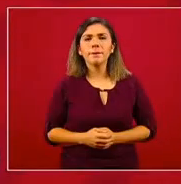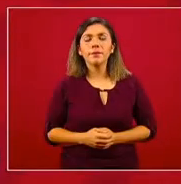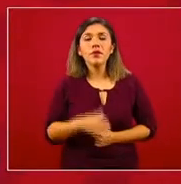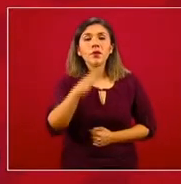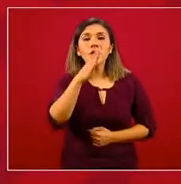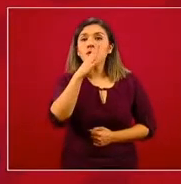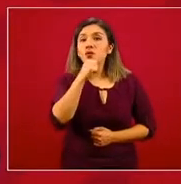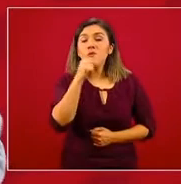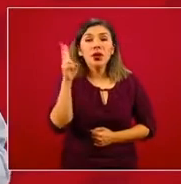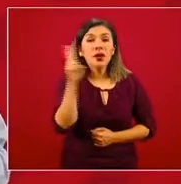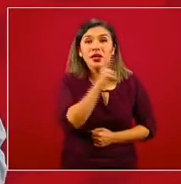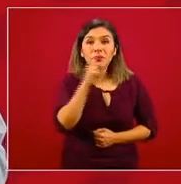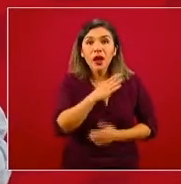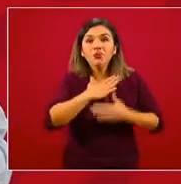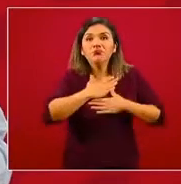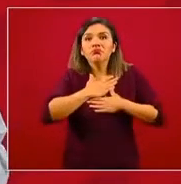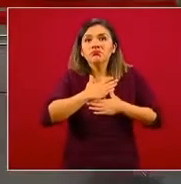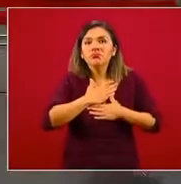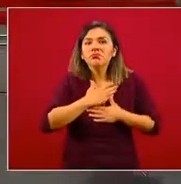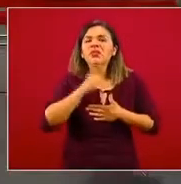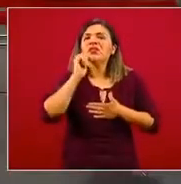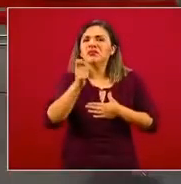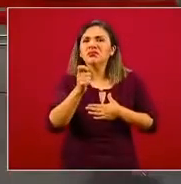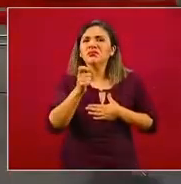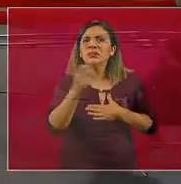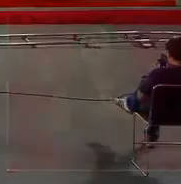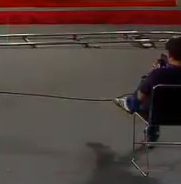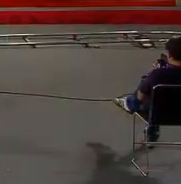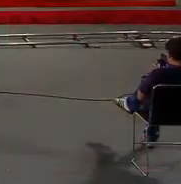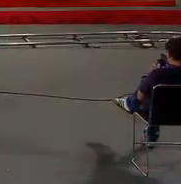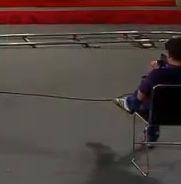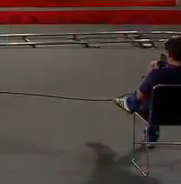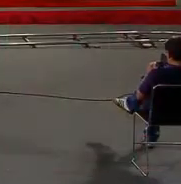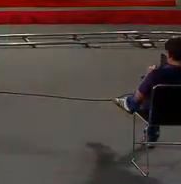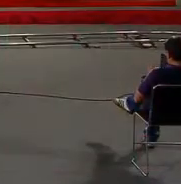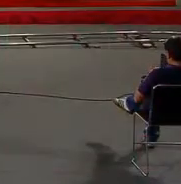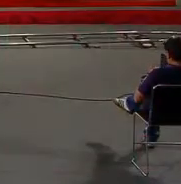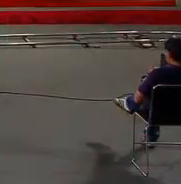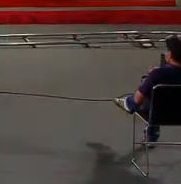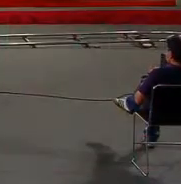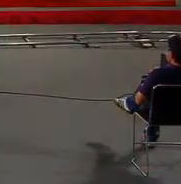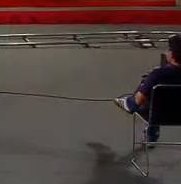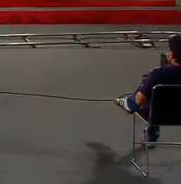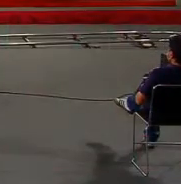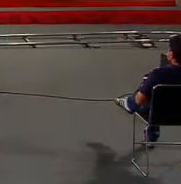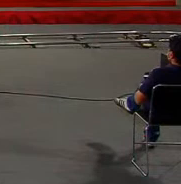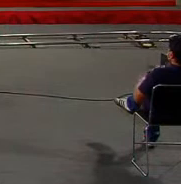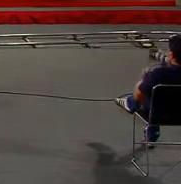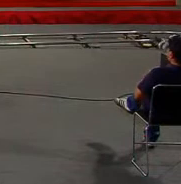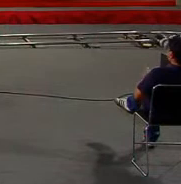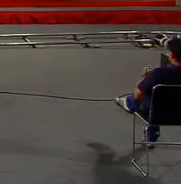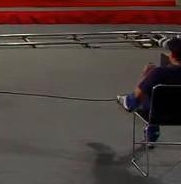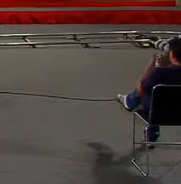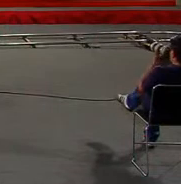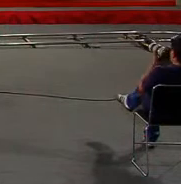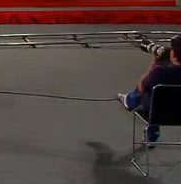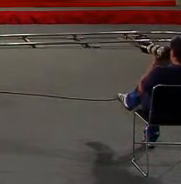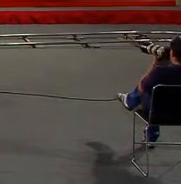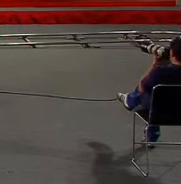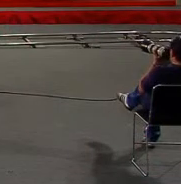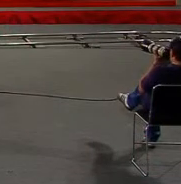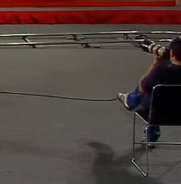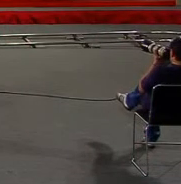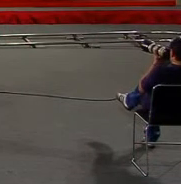capacidad Symptoms respiratoria are que a se manifiesta reduction por of your la breathing necesidad capacity, de you need to breathe